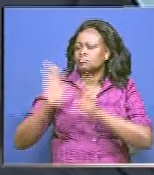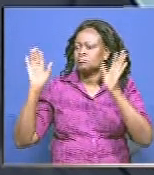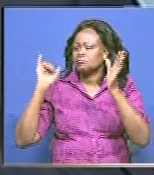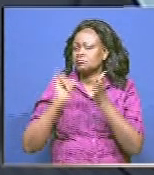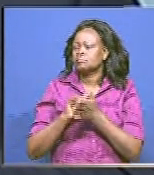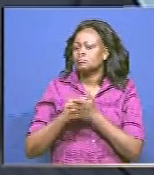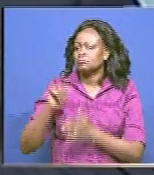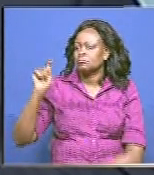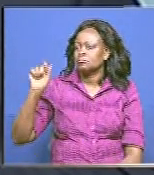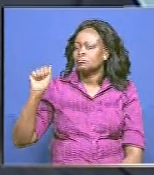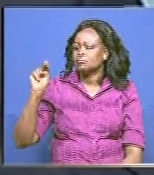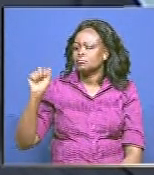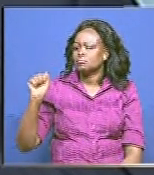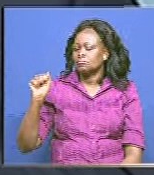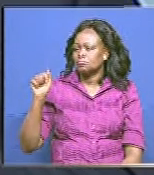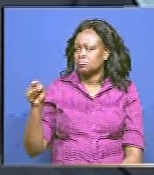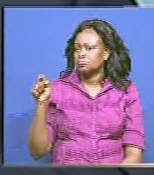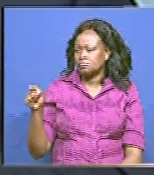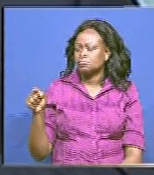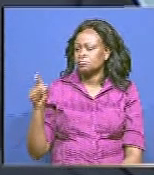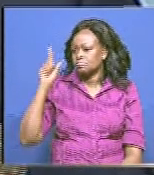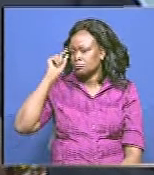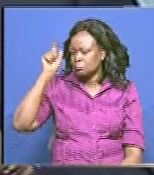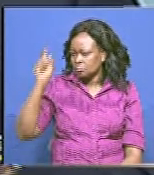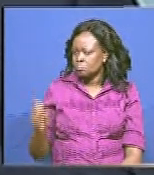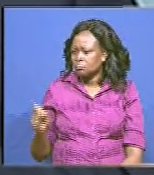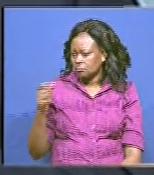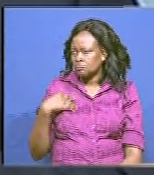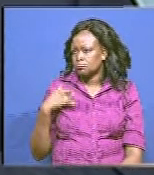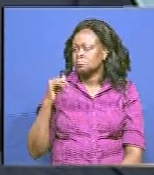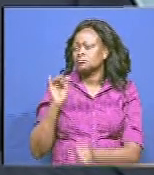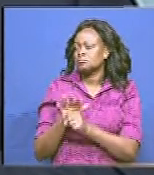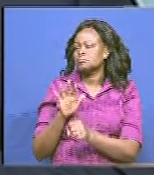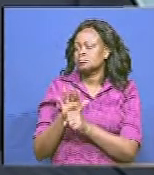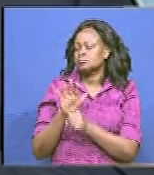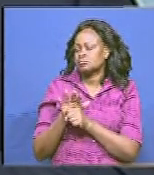Tana, among the coastal regions, has quite a very